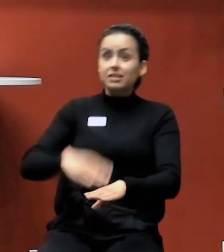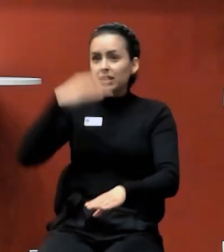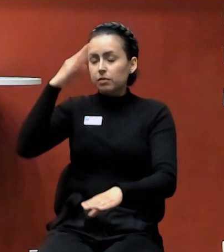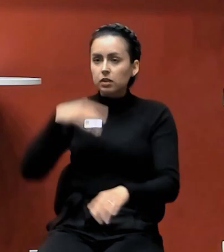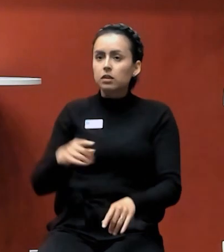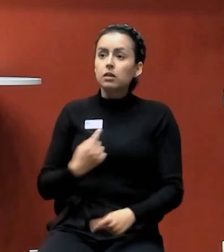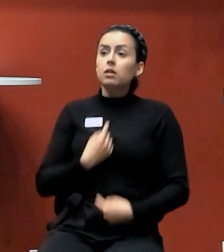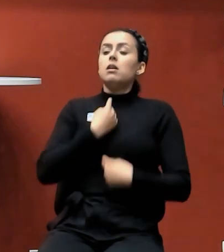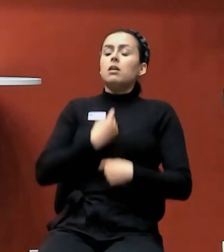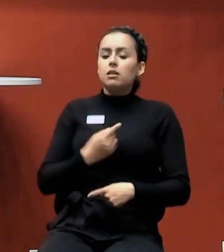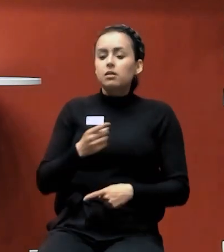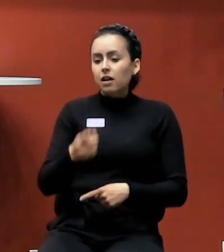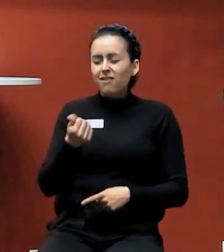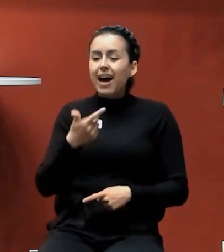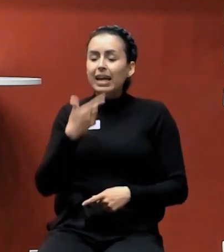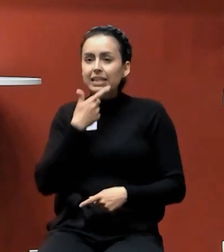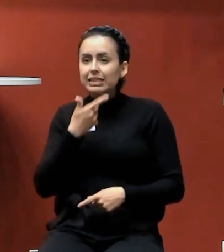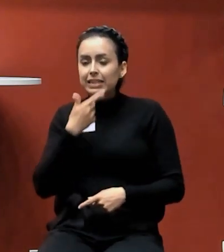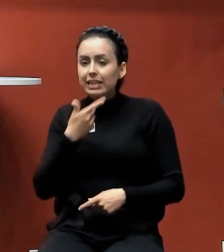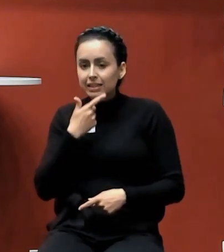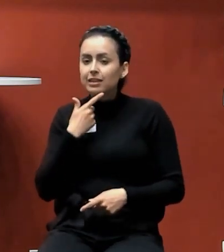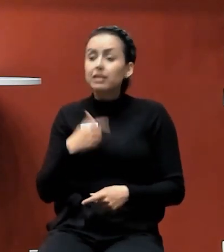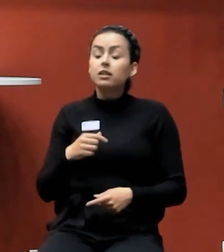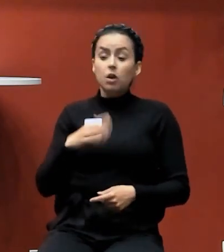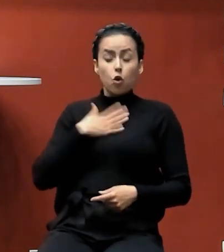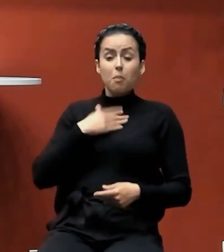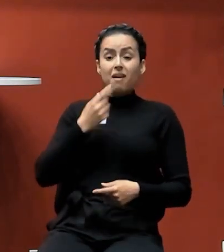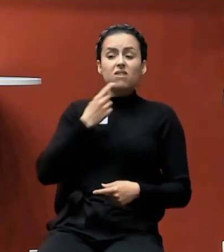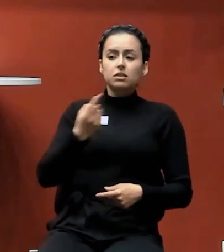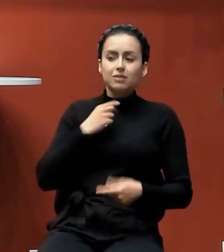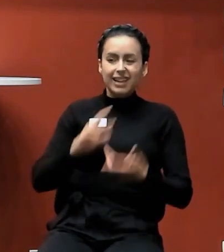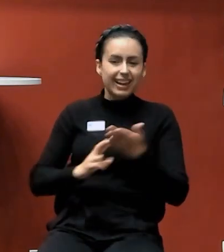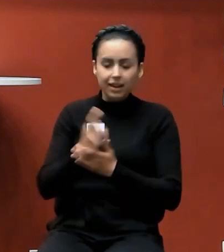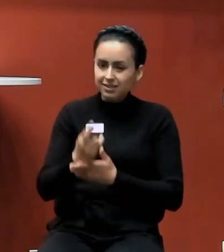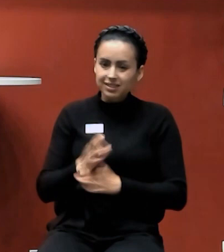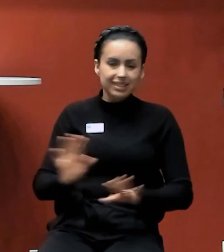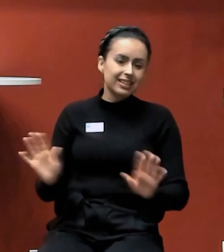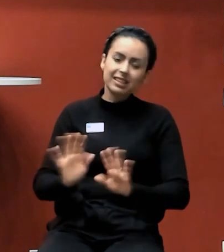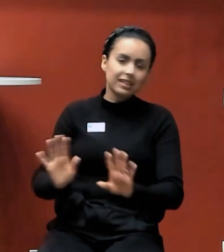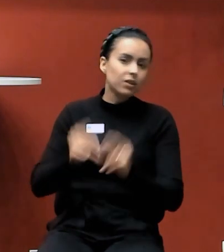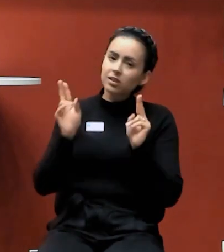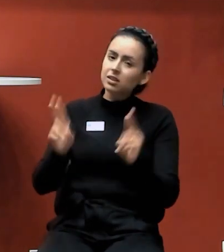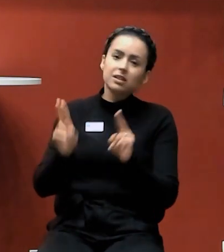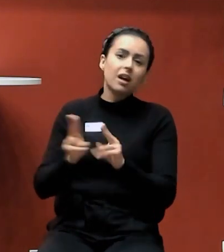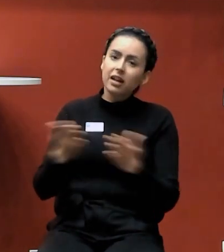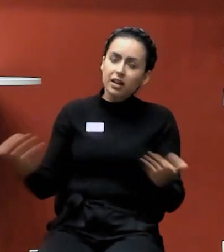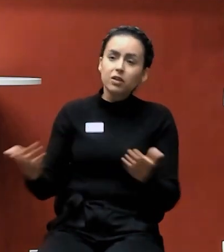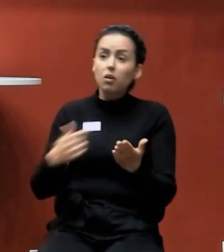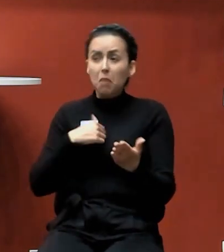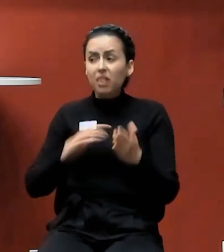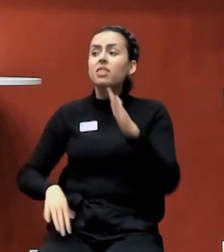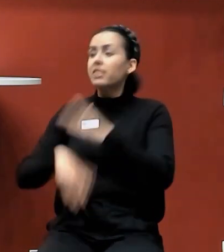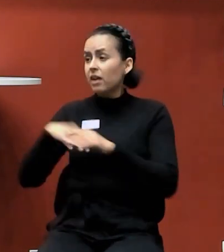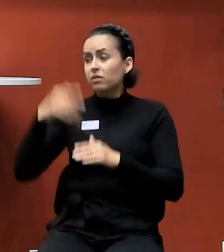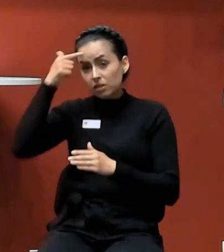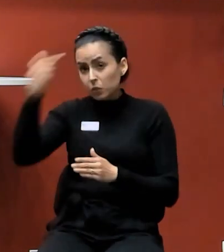that's just a little bit risky. And my response to that was, not really. I completely trust